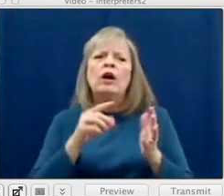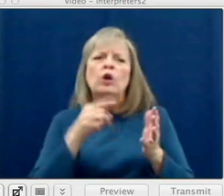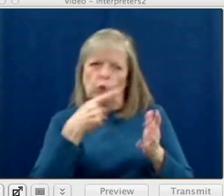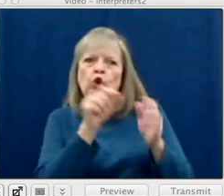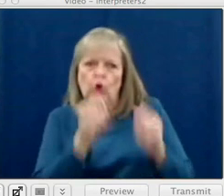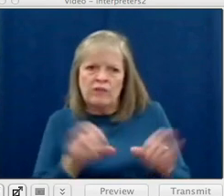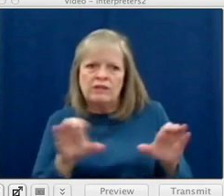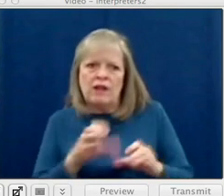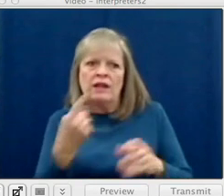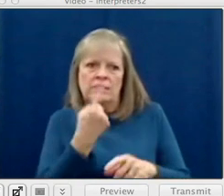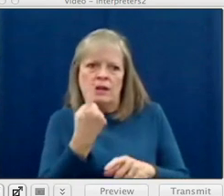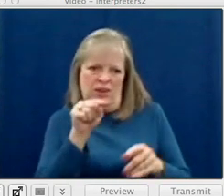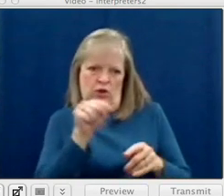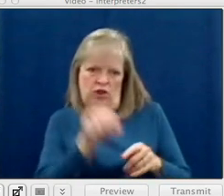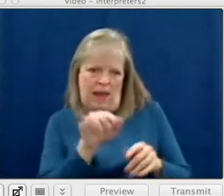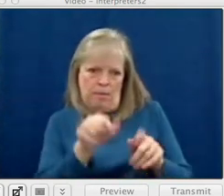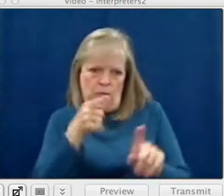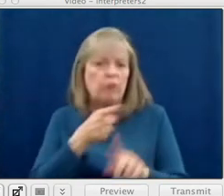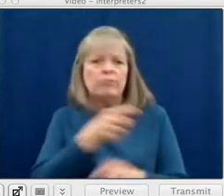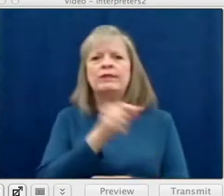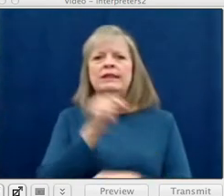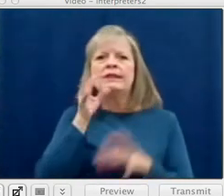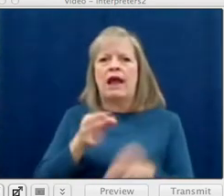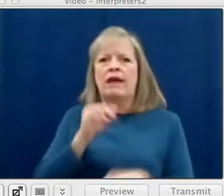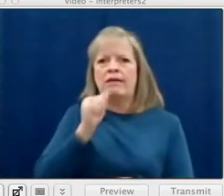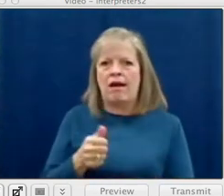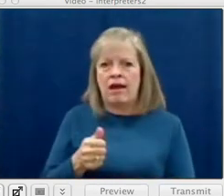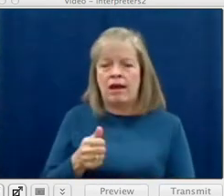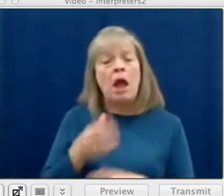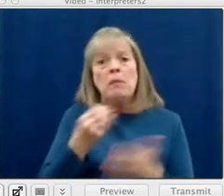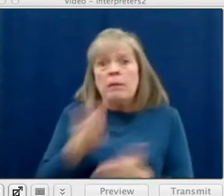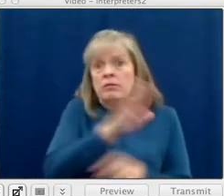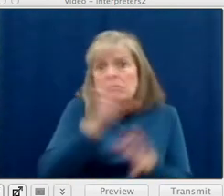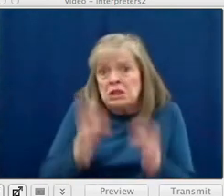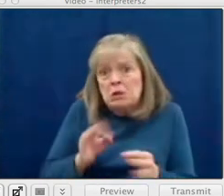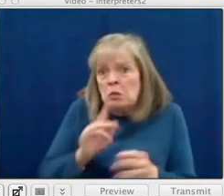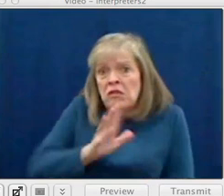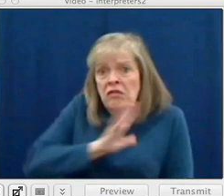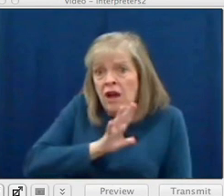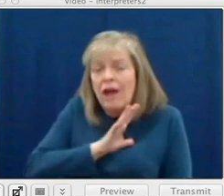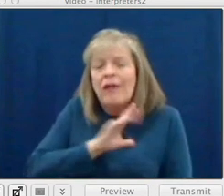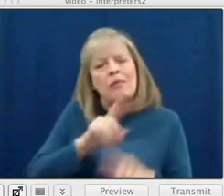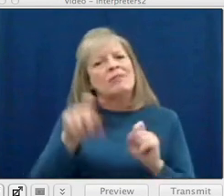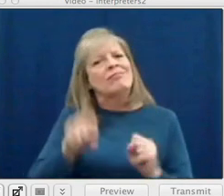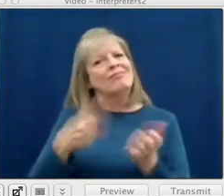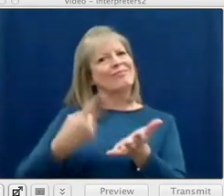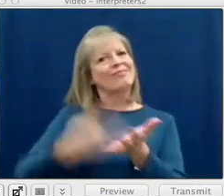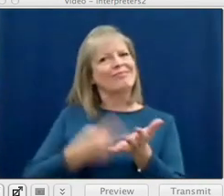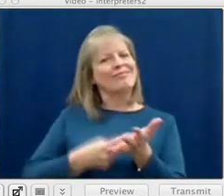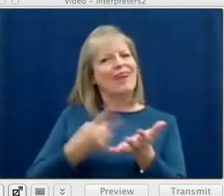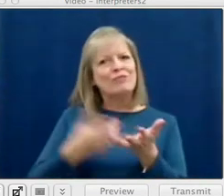something but chose not to. And again, that choice might have been perfectly fine, but that needs to be articulated.